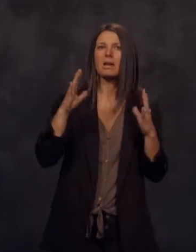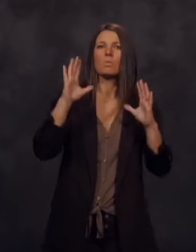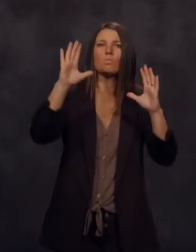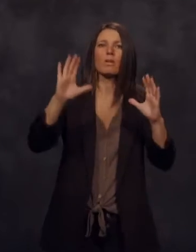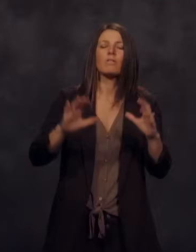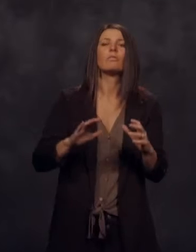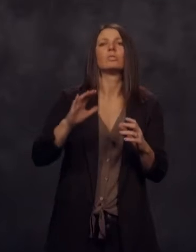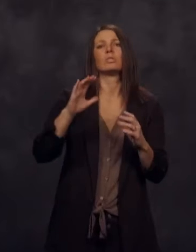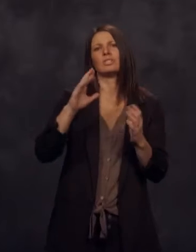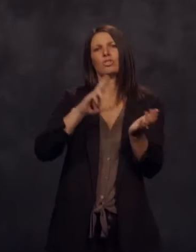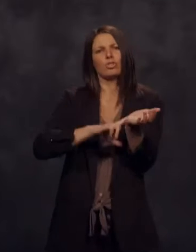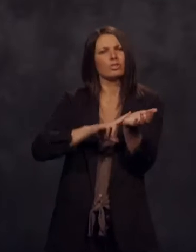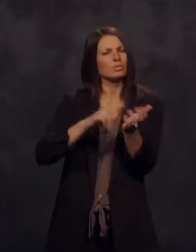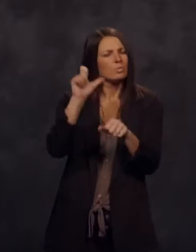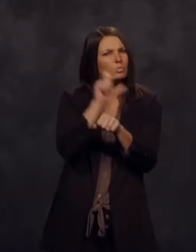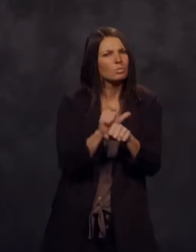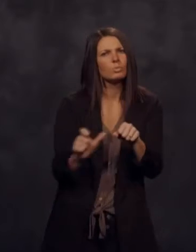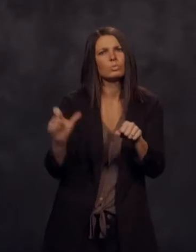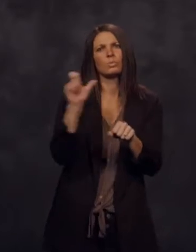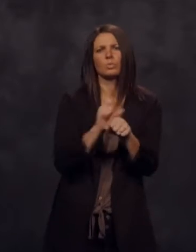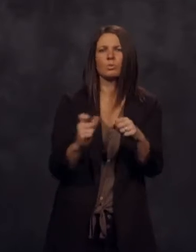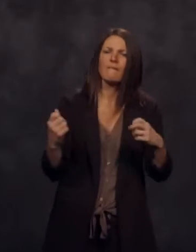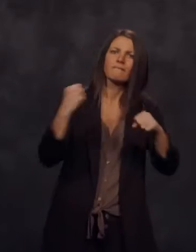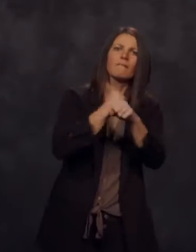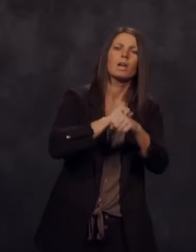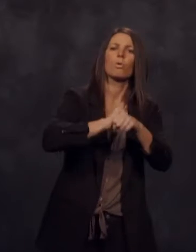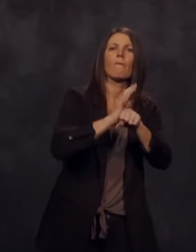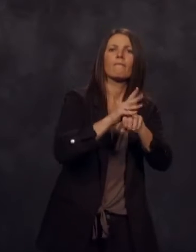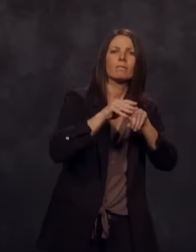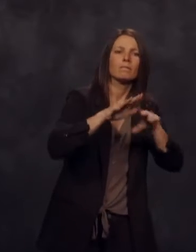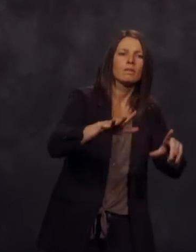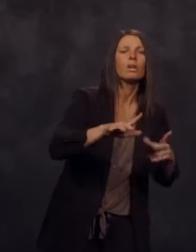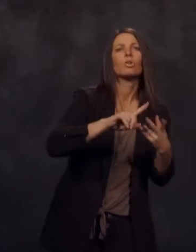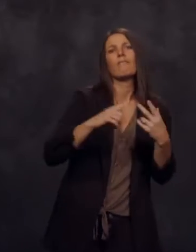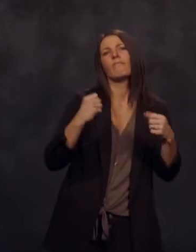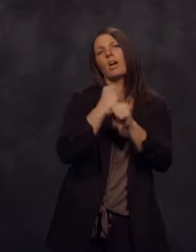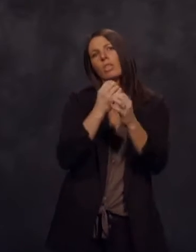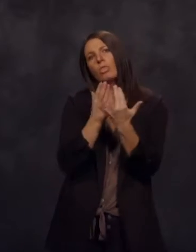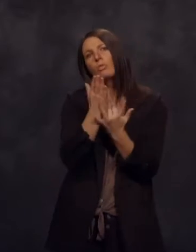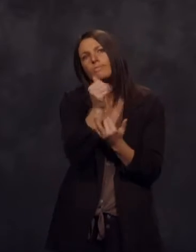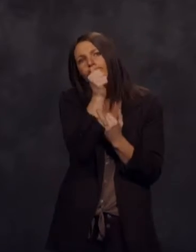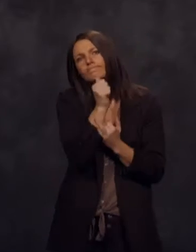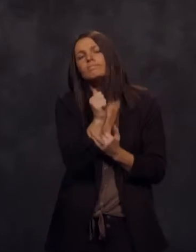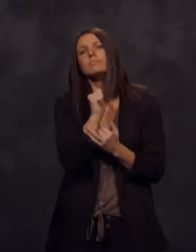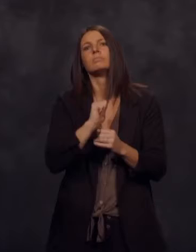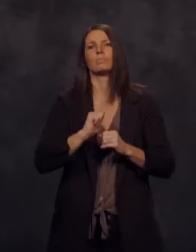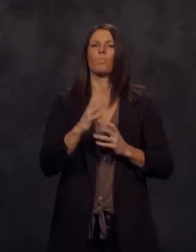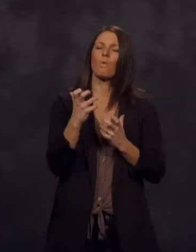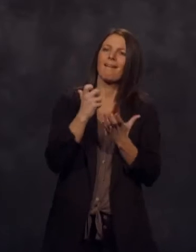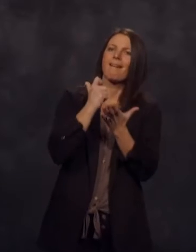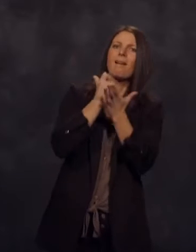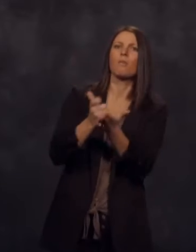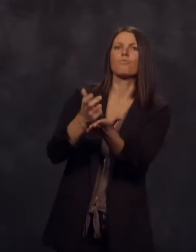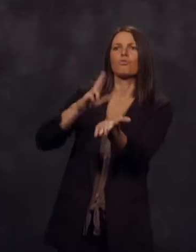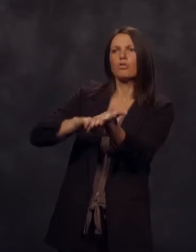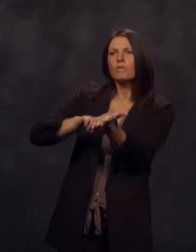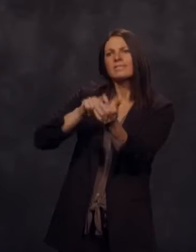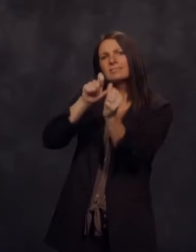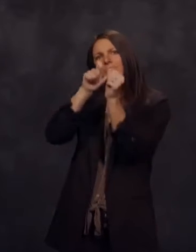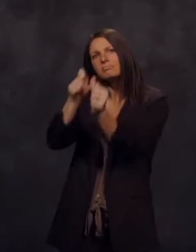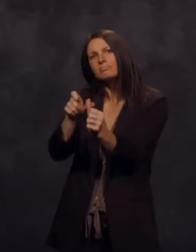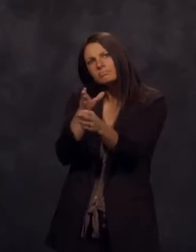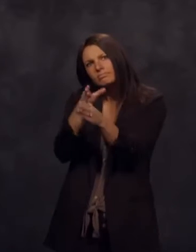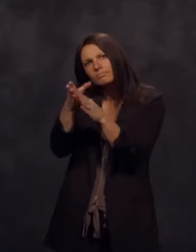our state have worked tirelessly to fight COVID-19, to fight through this pandemic, and we want to help them continue in the nursing